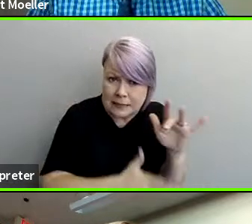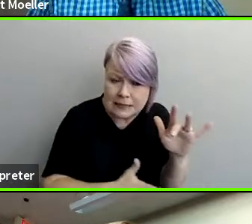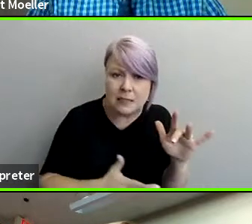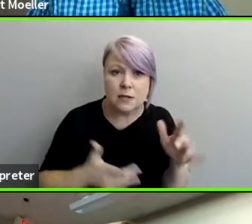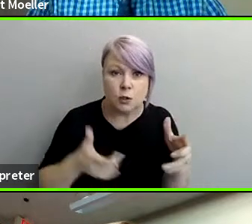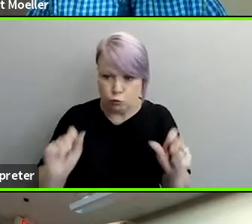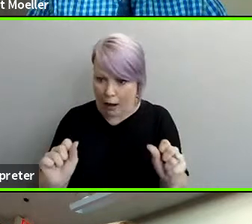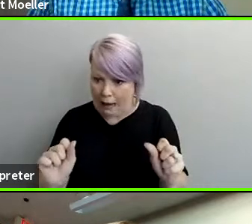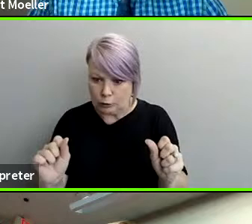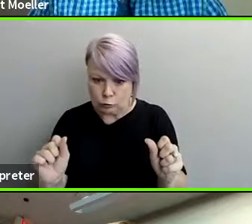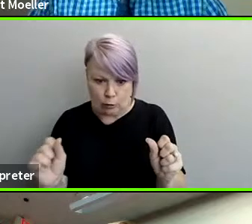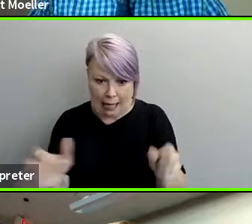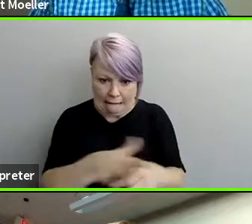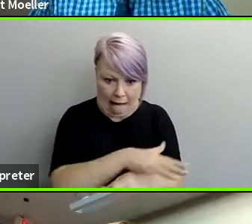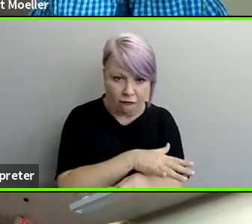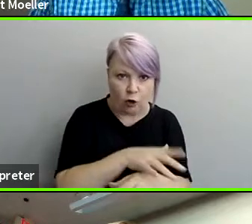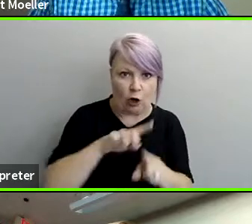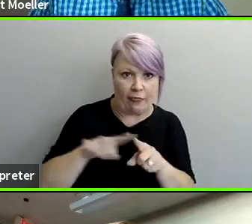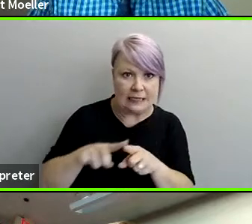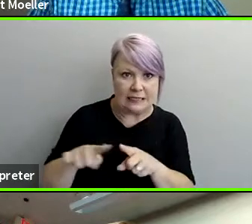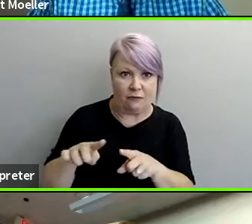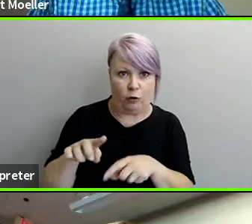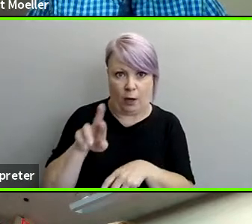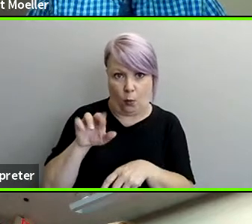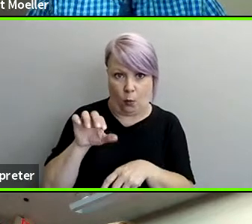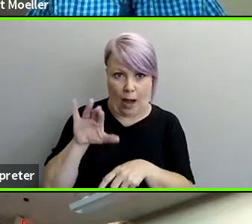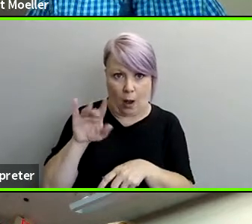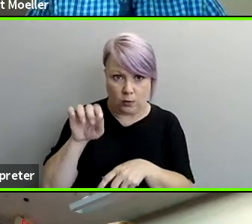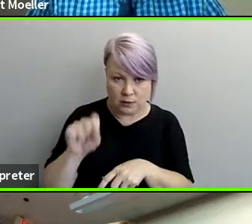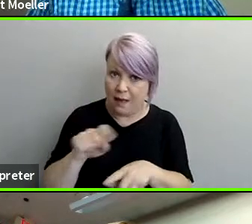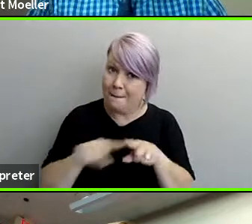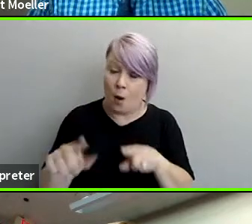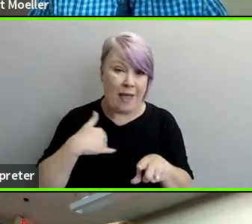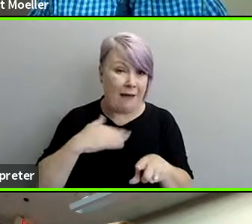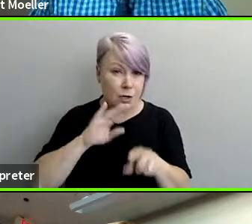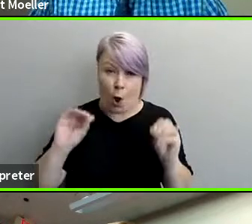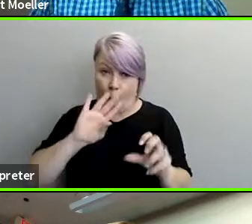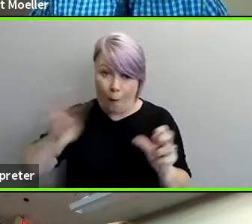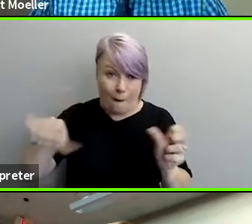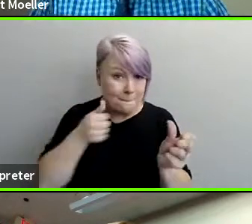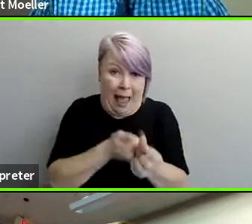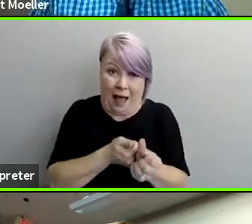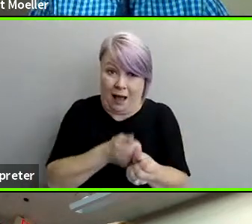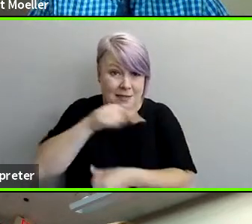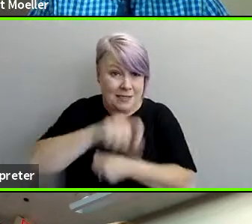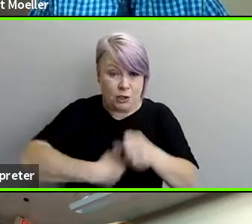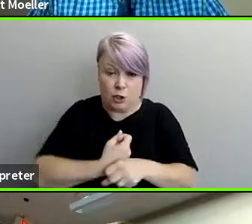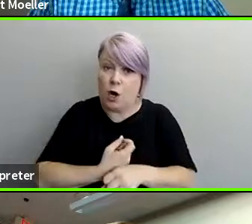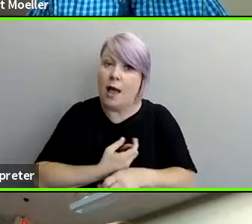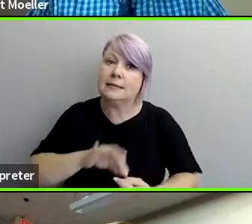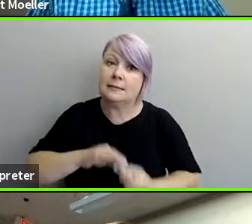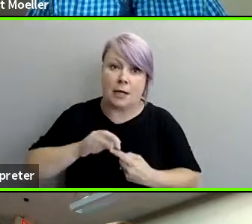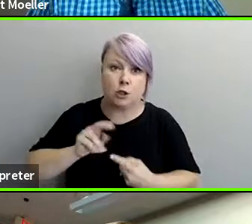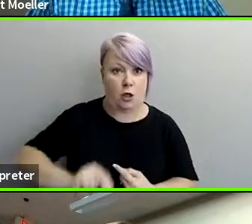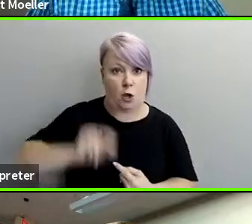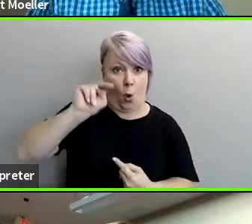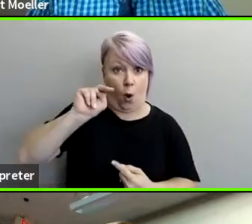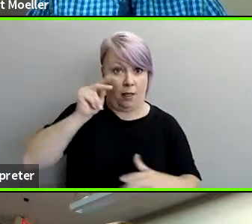up routes. Just the difference is there aren't really any backups this school year. Like especially in the north region, our north